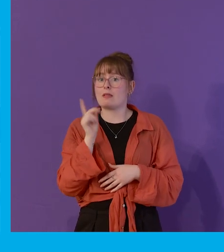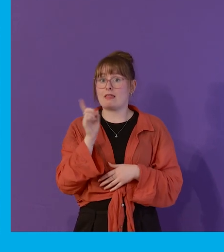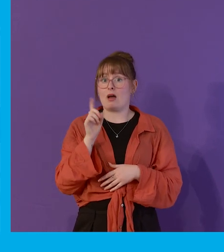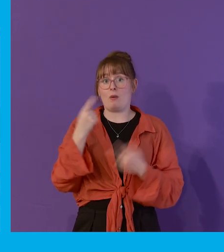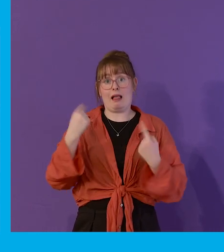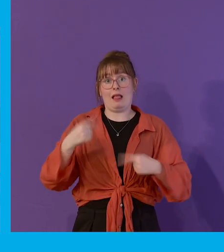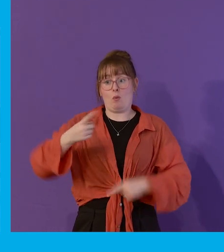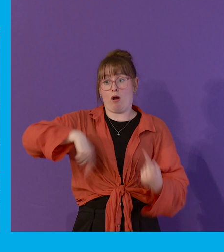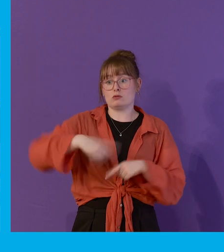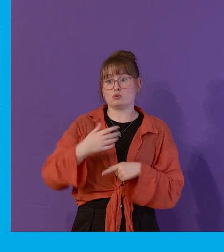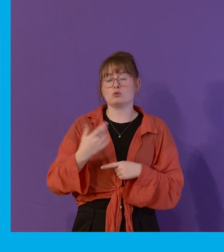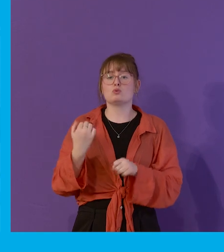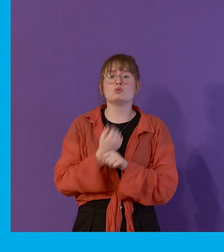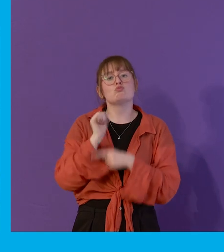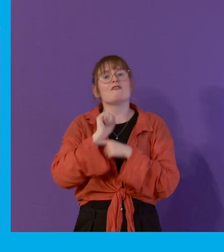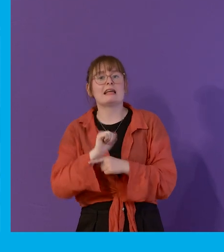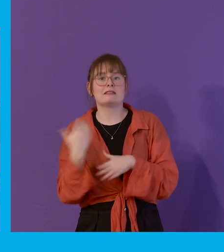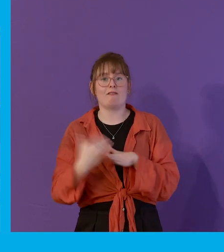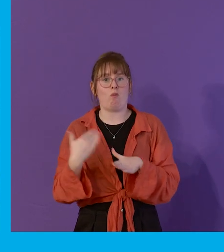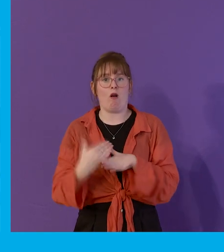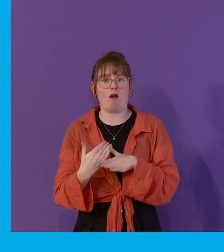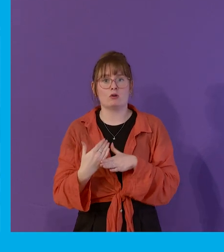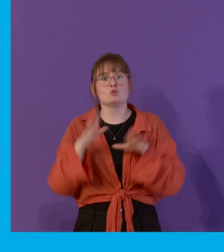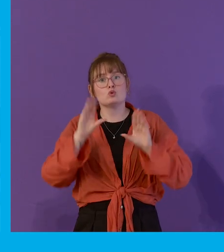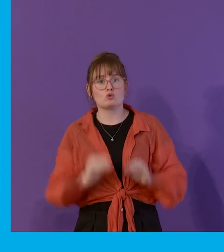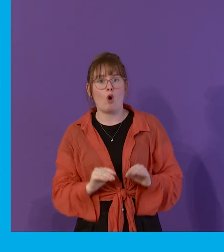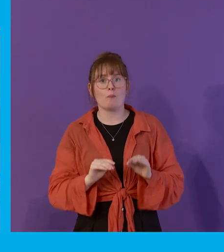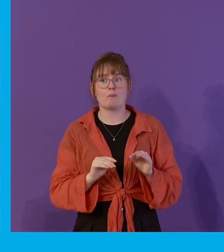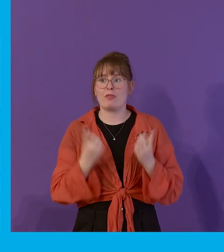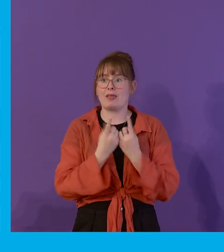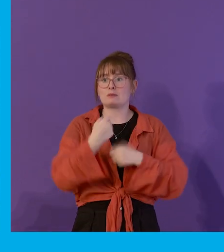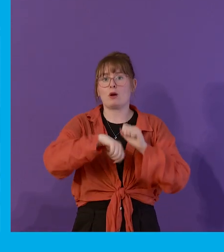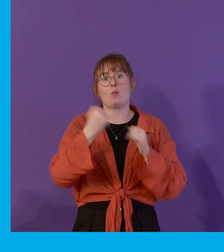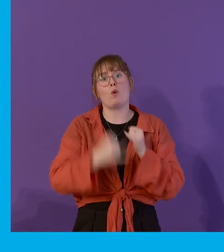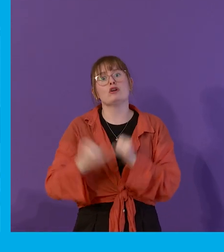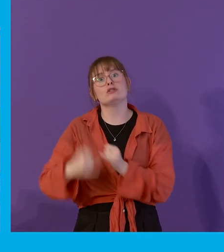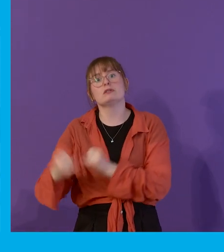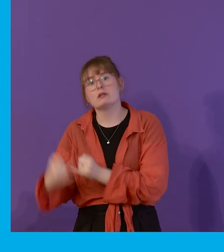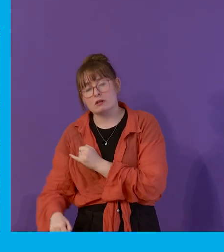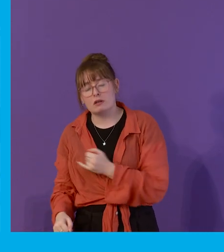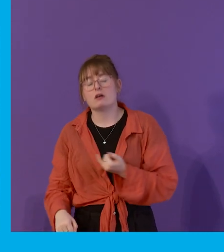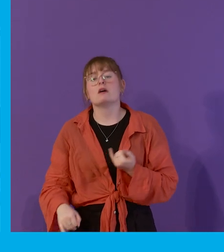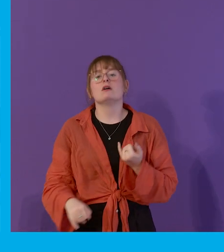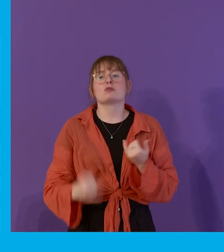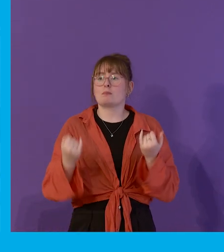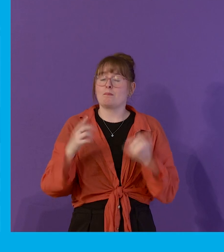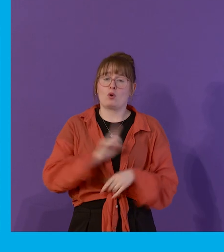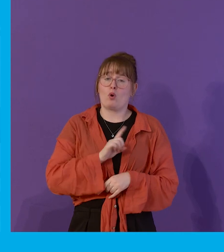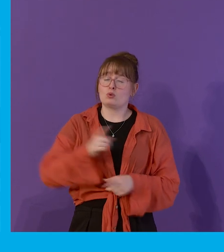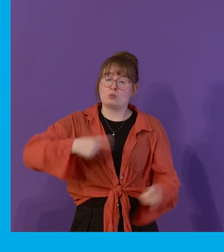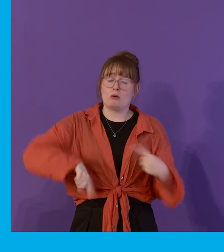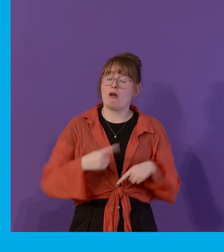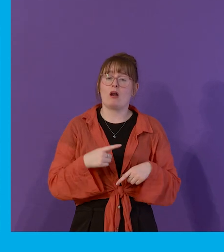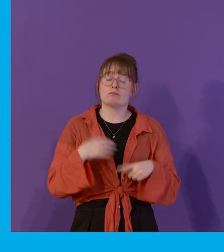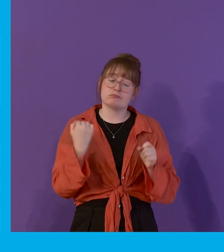do the kind of preventative work that Christy spoke about 13 years ago. Because so often we're fixing